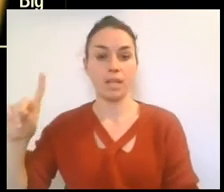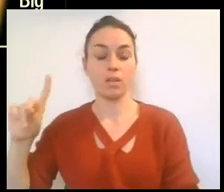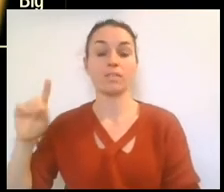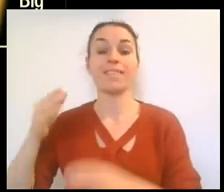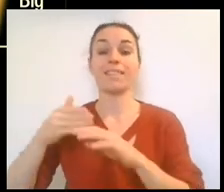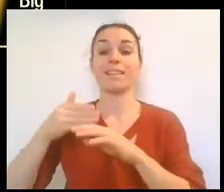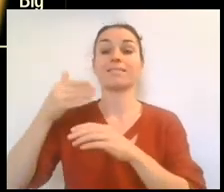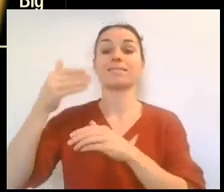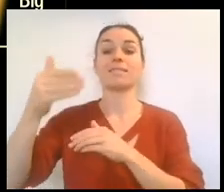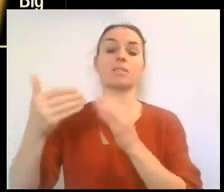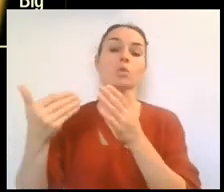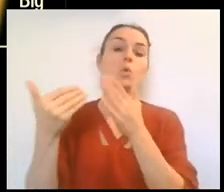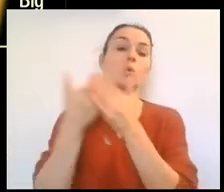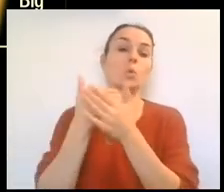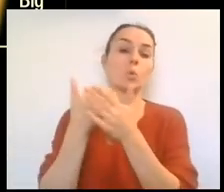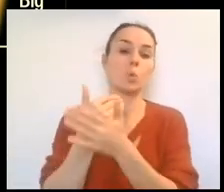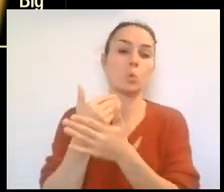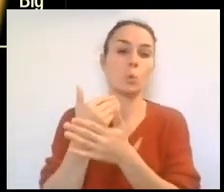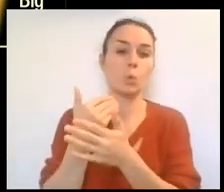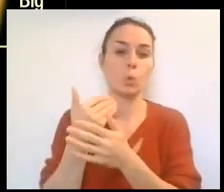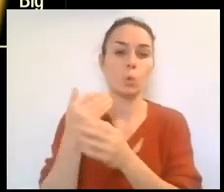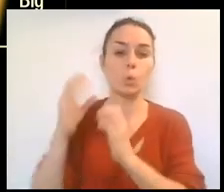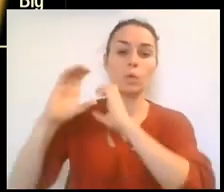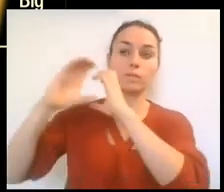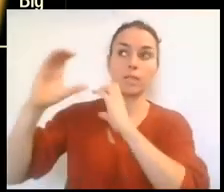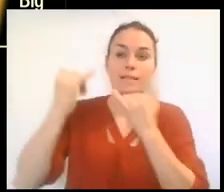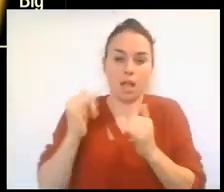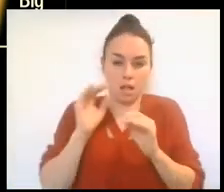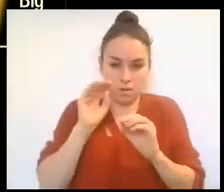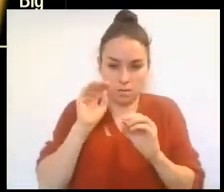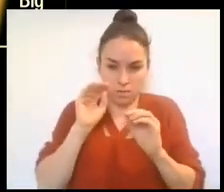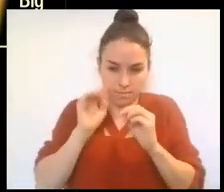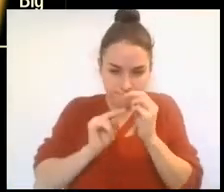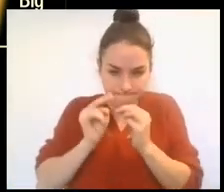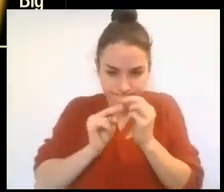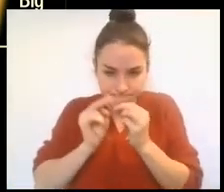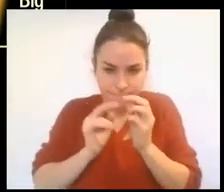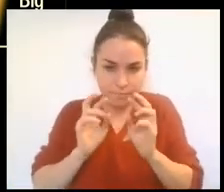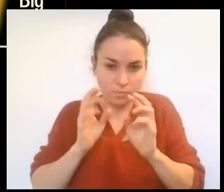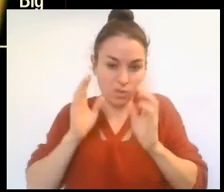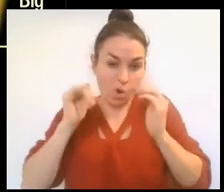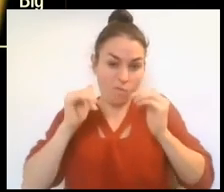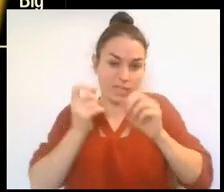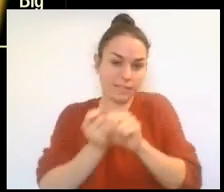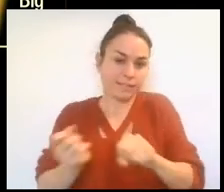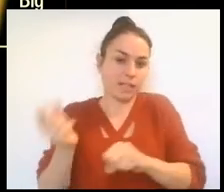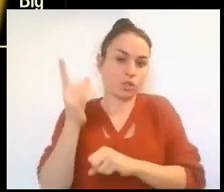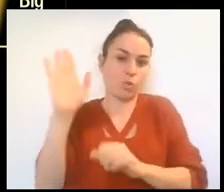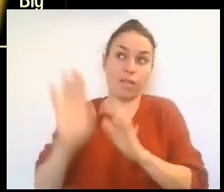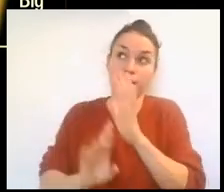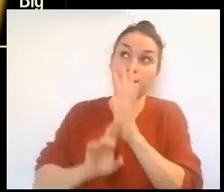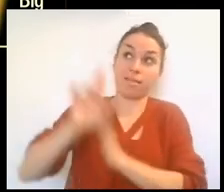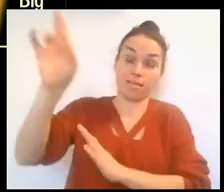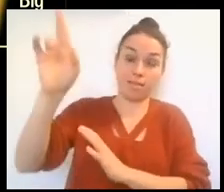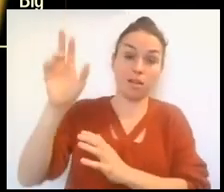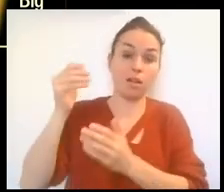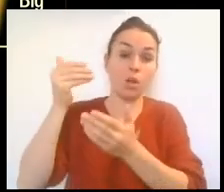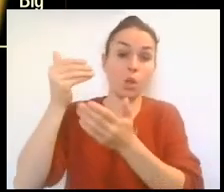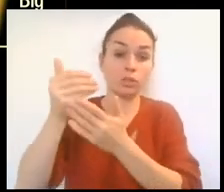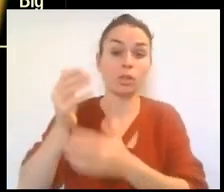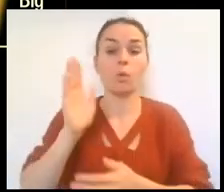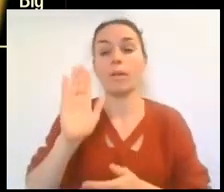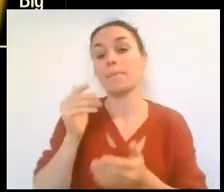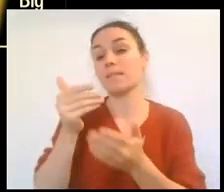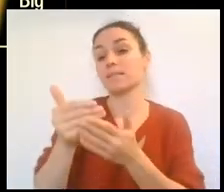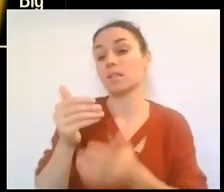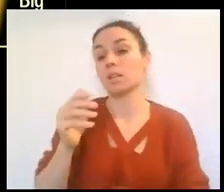now being completed and ready for launch next year, should get us back to within 600 million